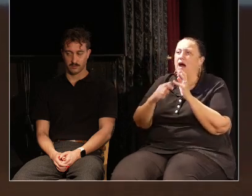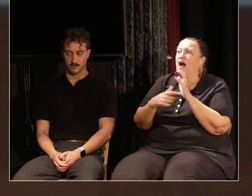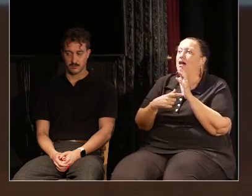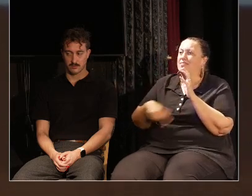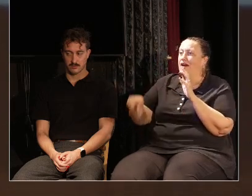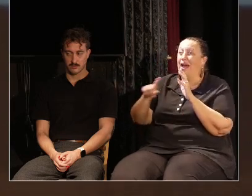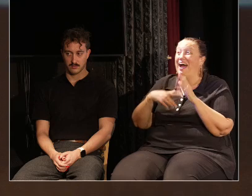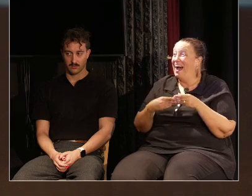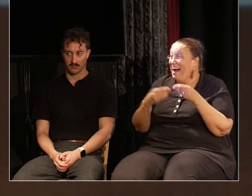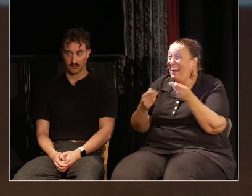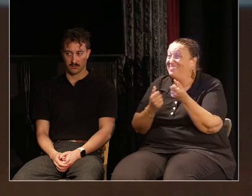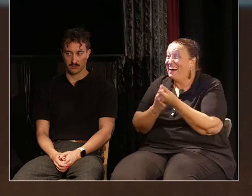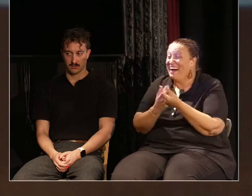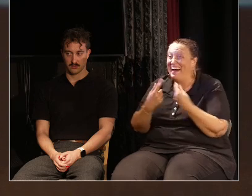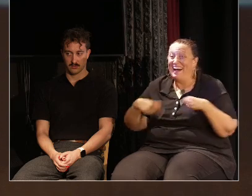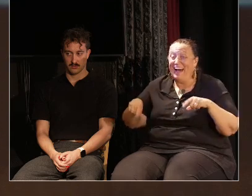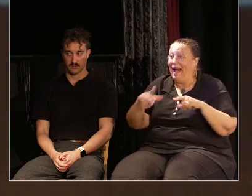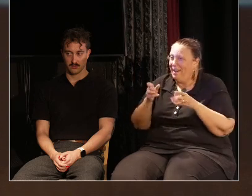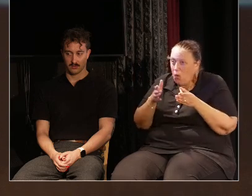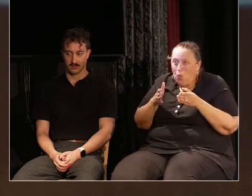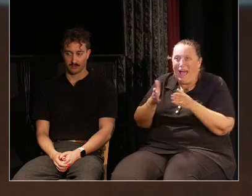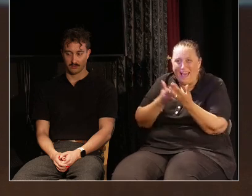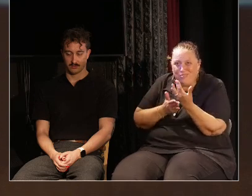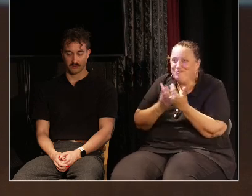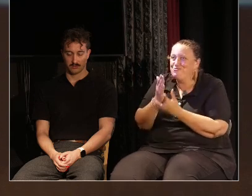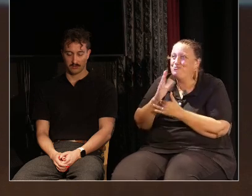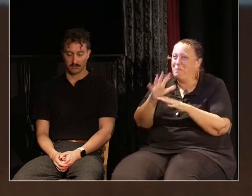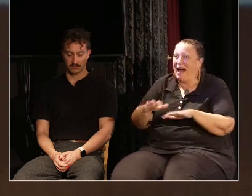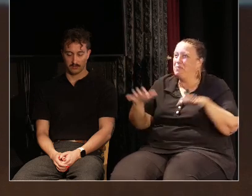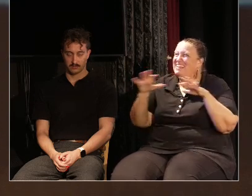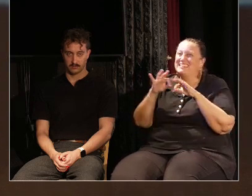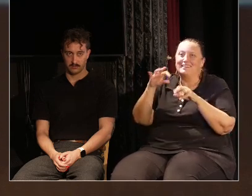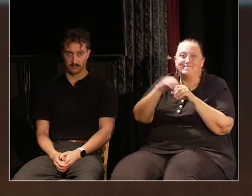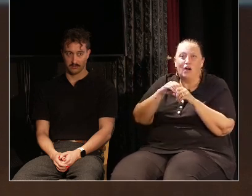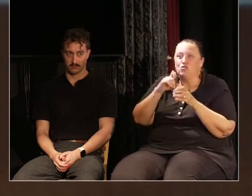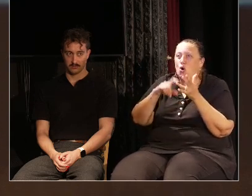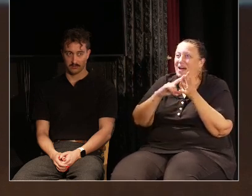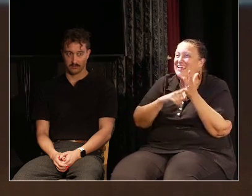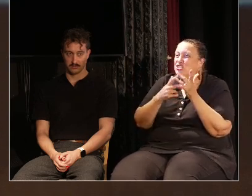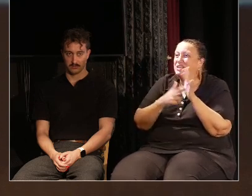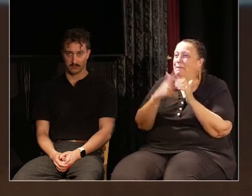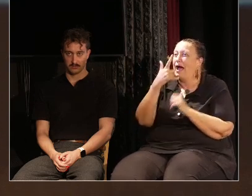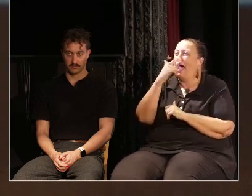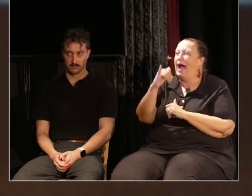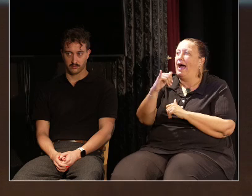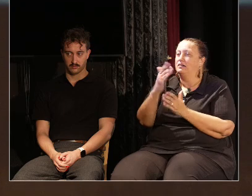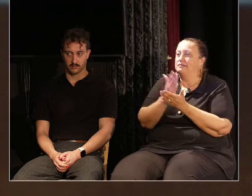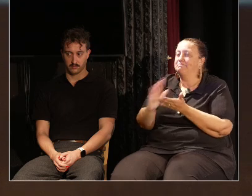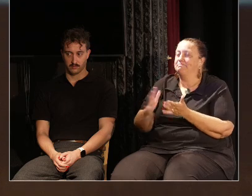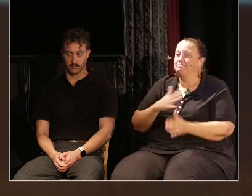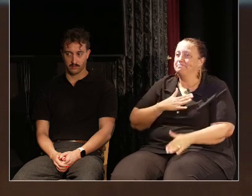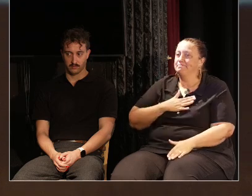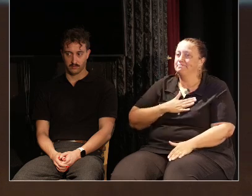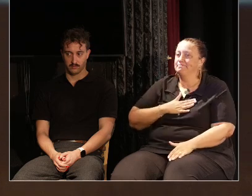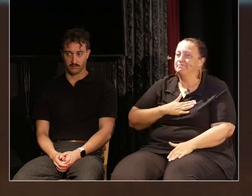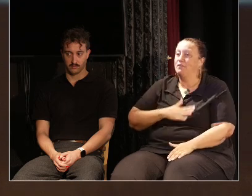It was disappointing when there was a path through Parliament that didn't involve the coalition that was not taken. We'd written to the